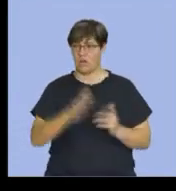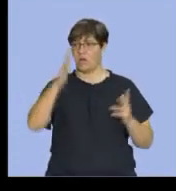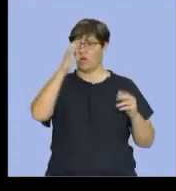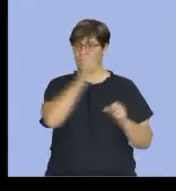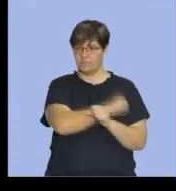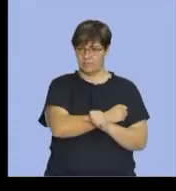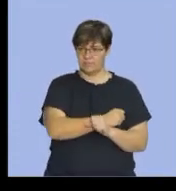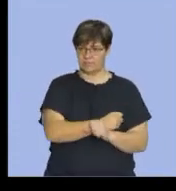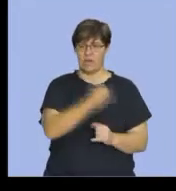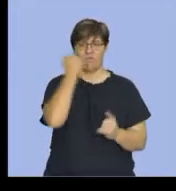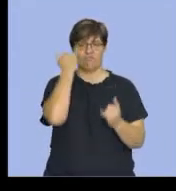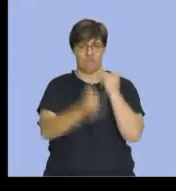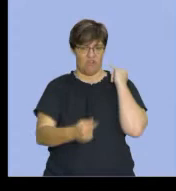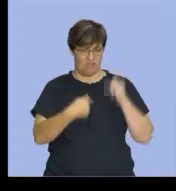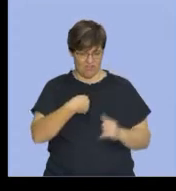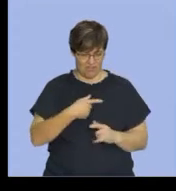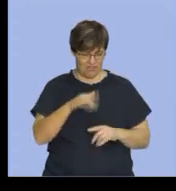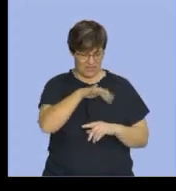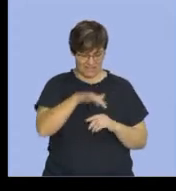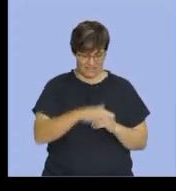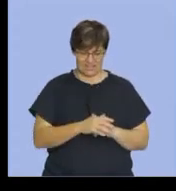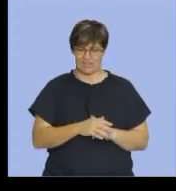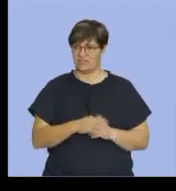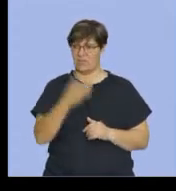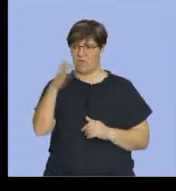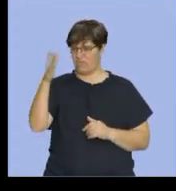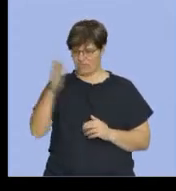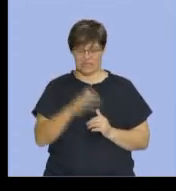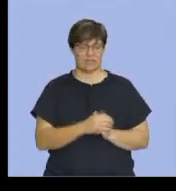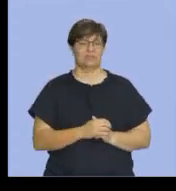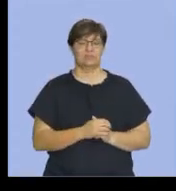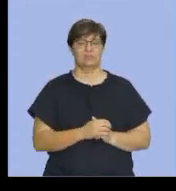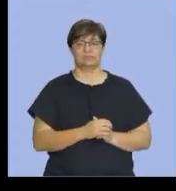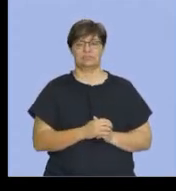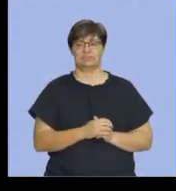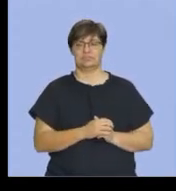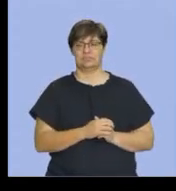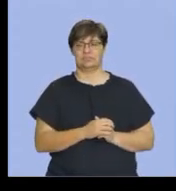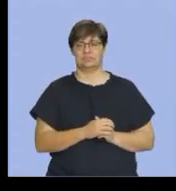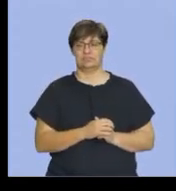whoops, I'm starting from the wrong place. Let's just get rid of this. There we go.